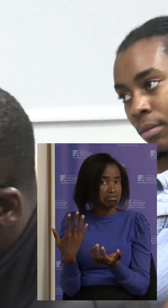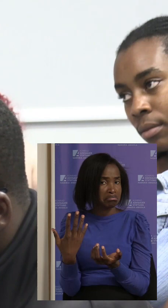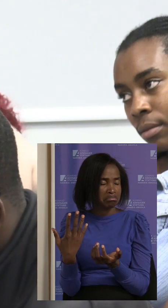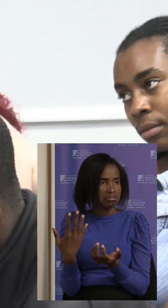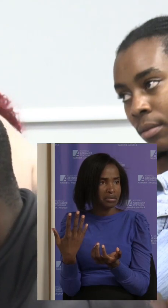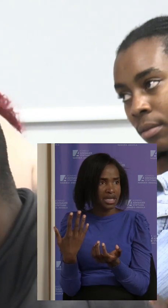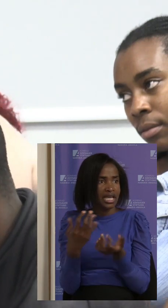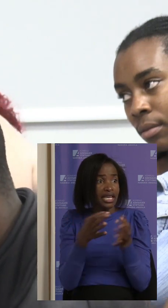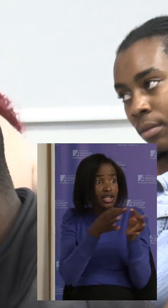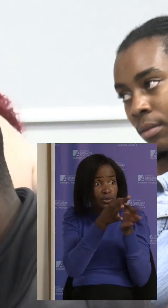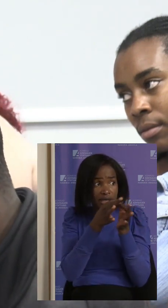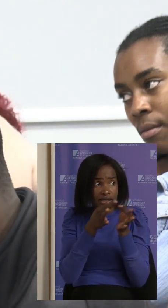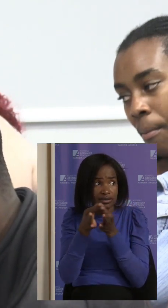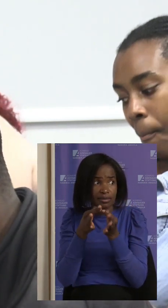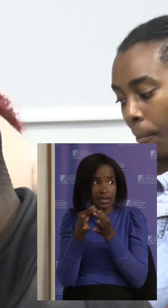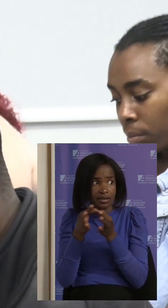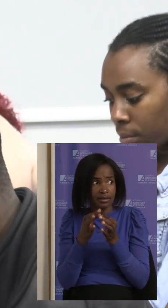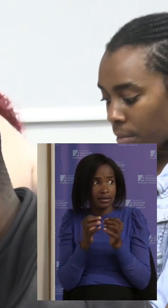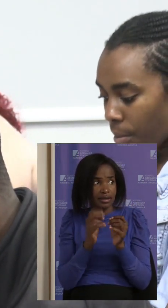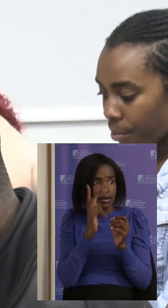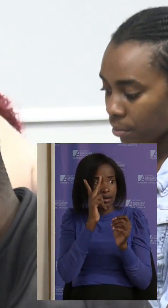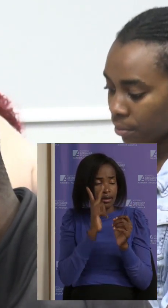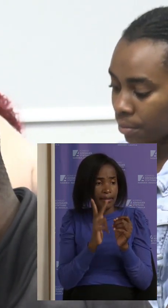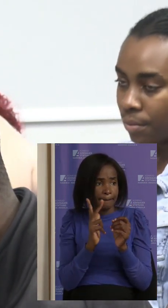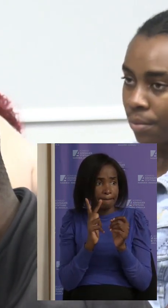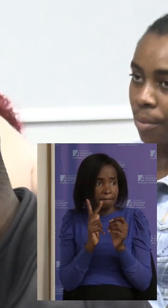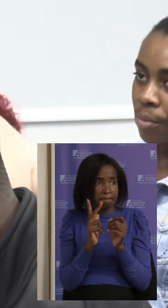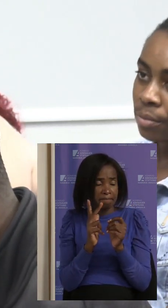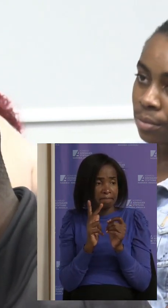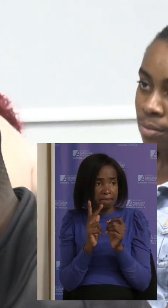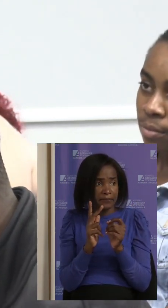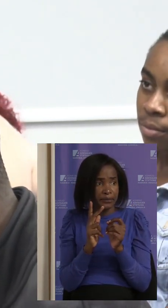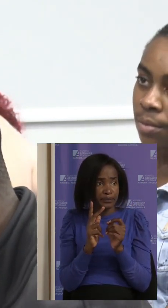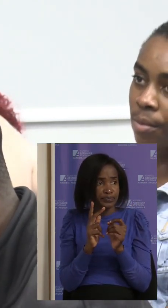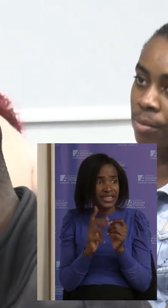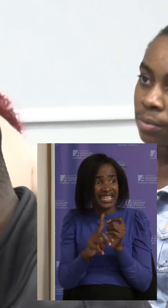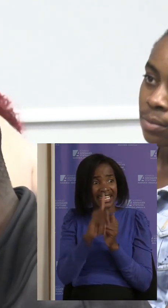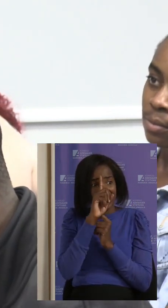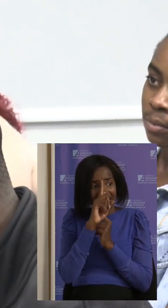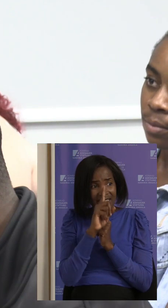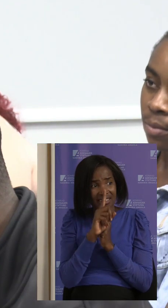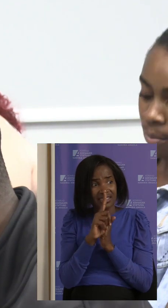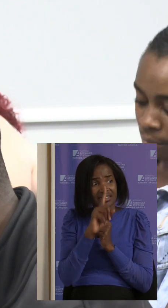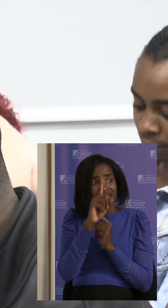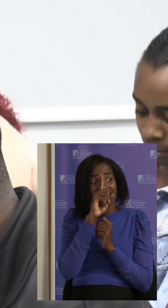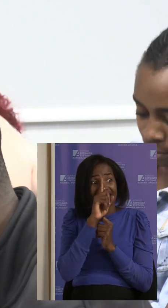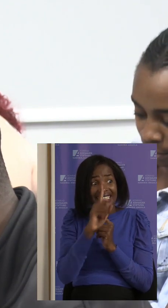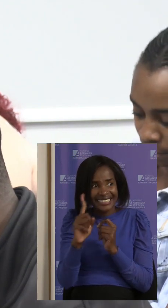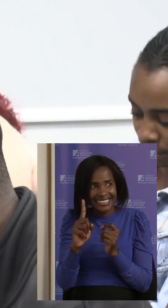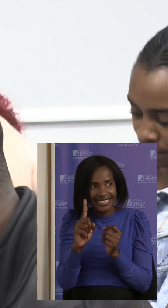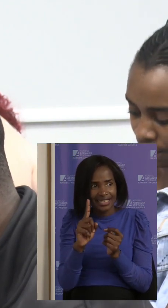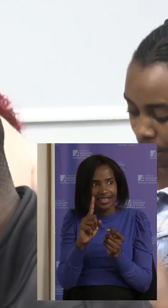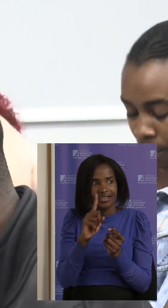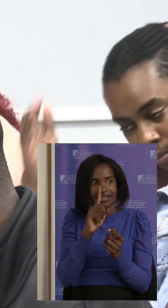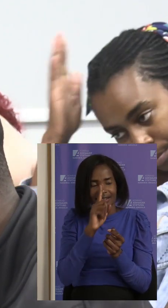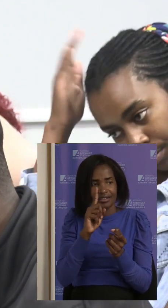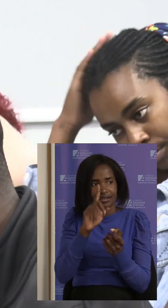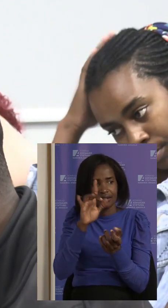the last panelists have talked about, that teachers is at the center of